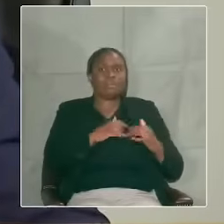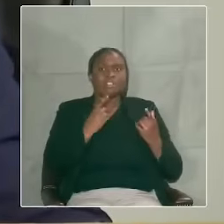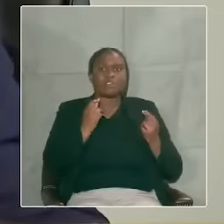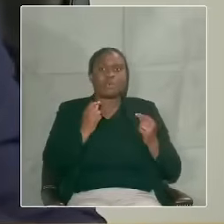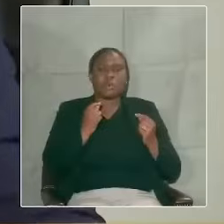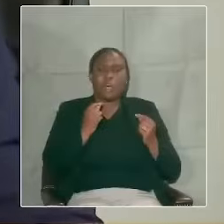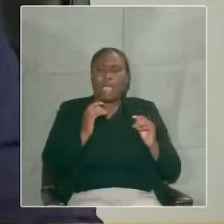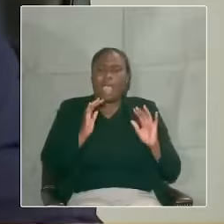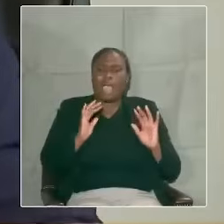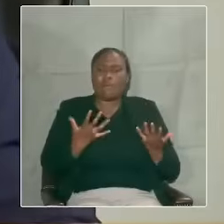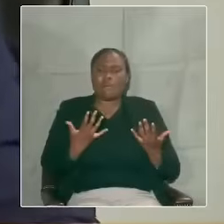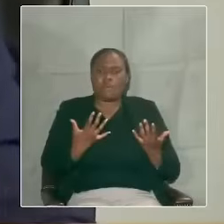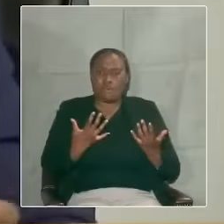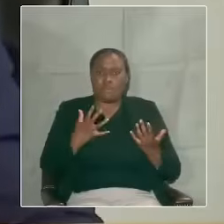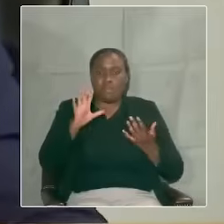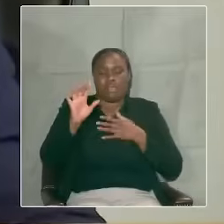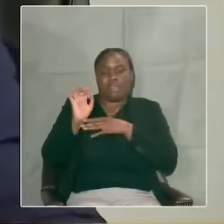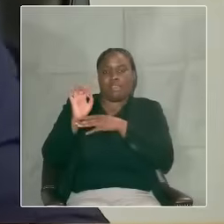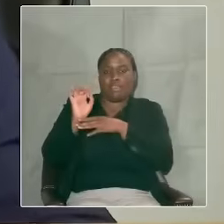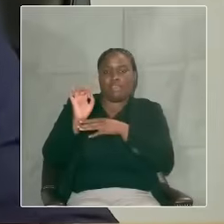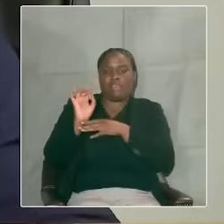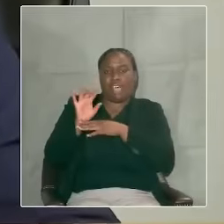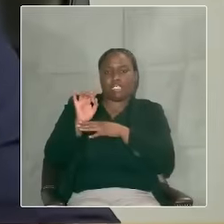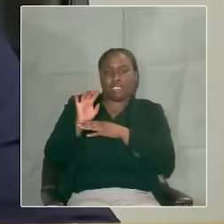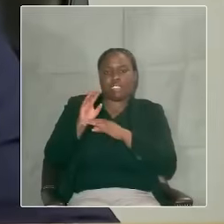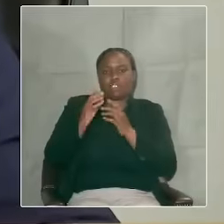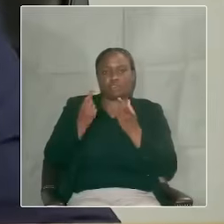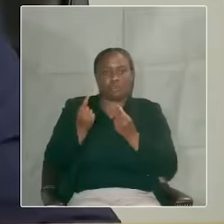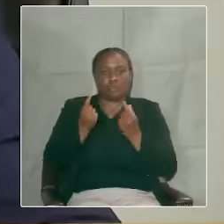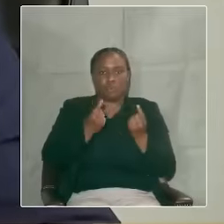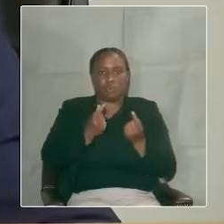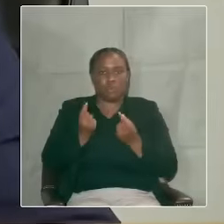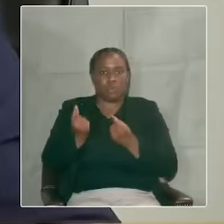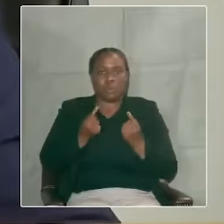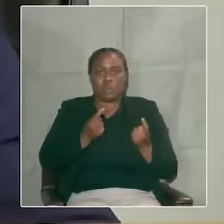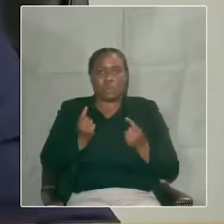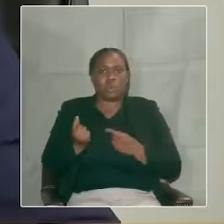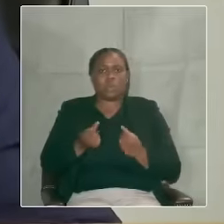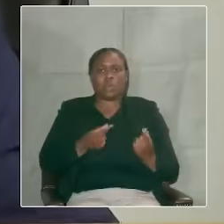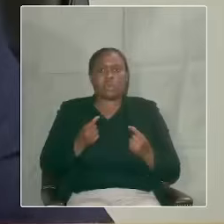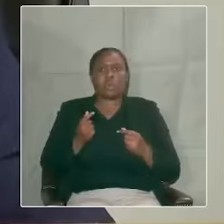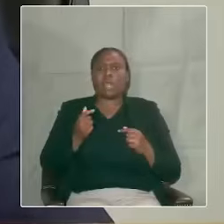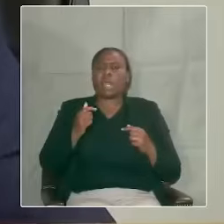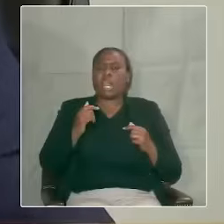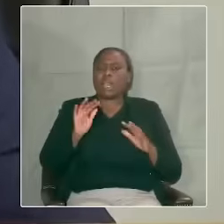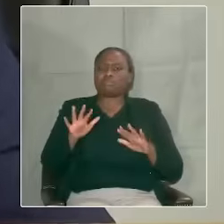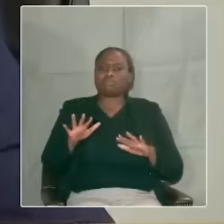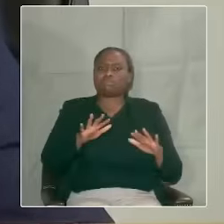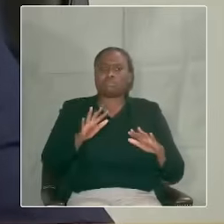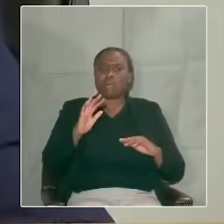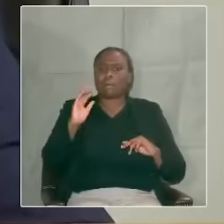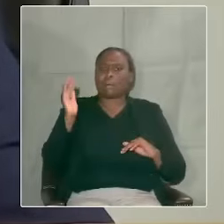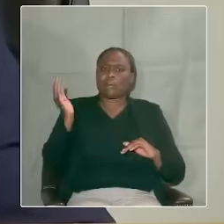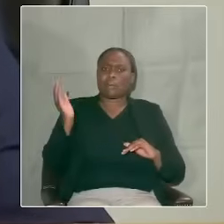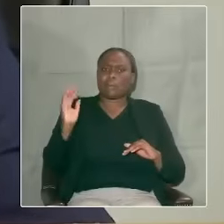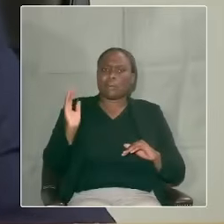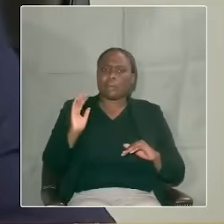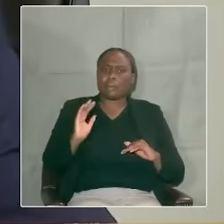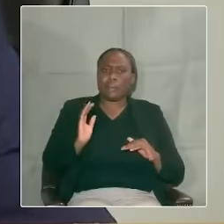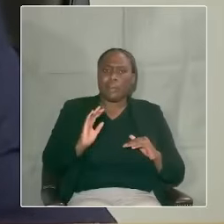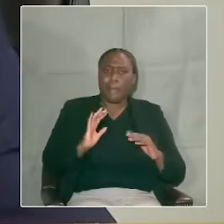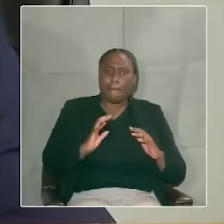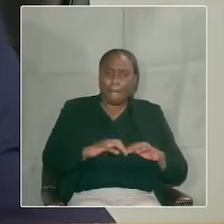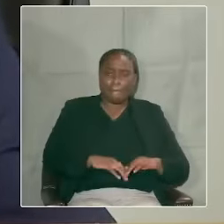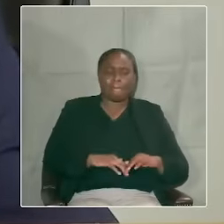way on the how part. And I described that it should be a wind down and it should be a phased out approach and not